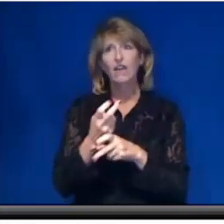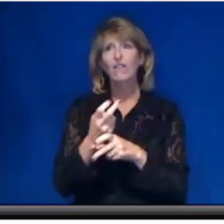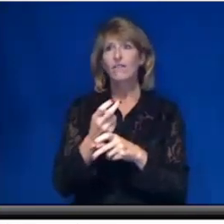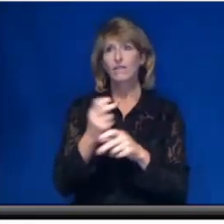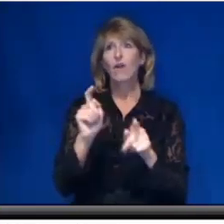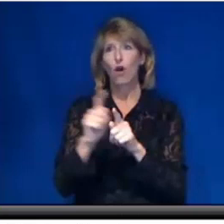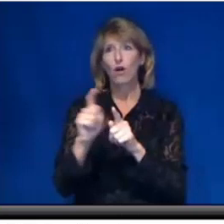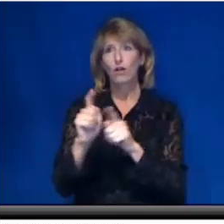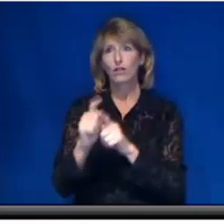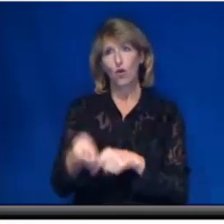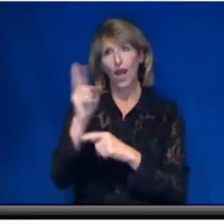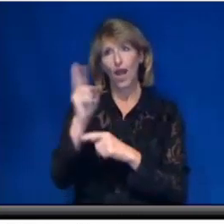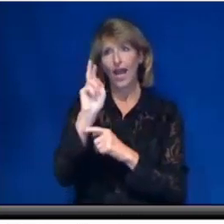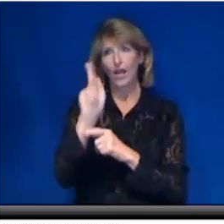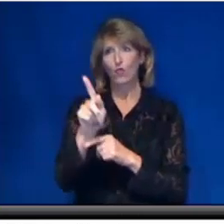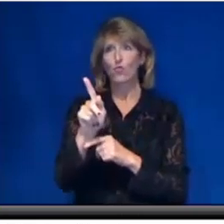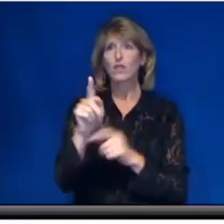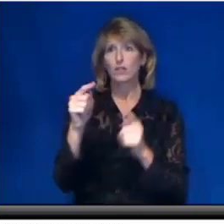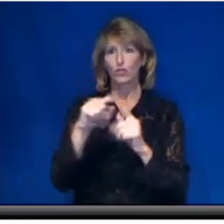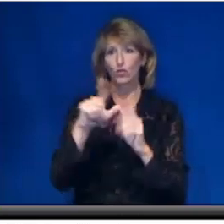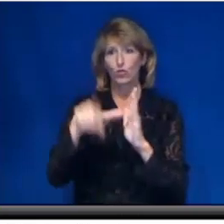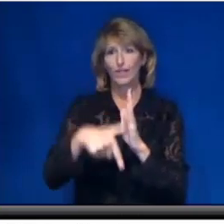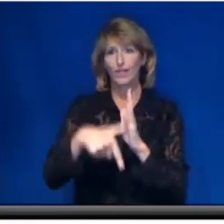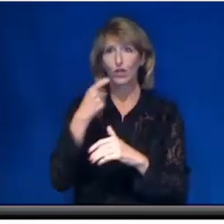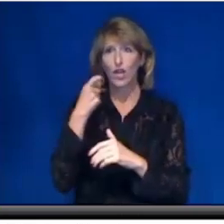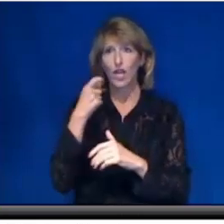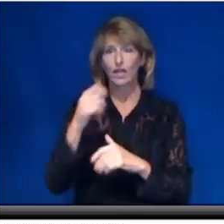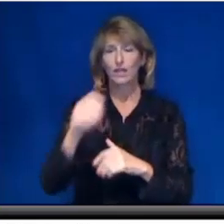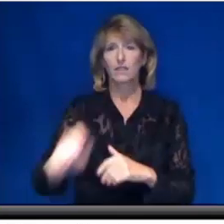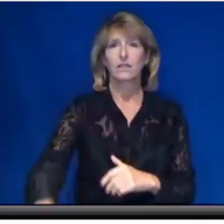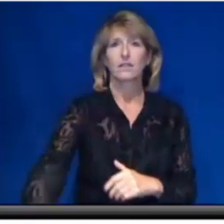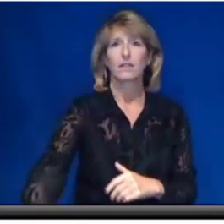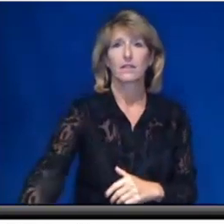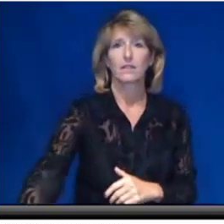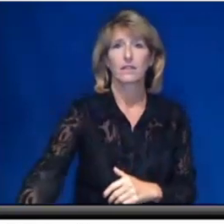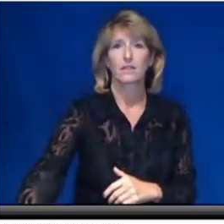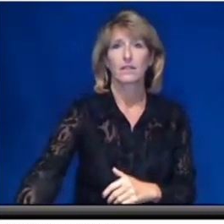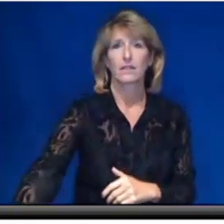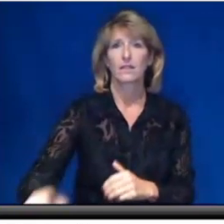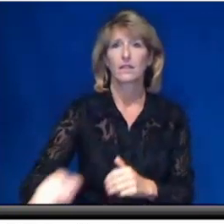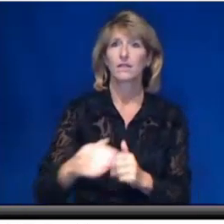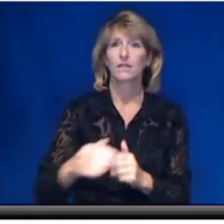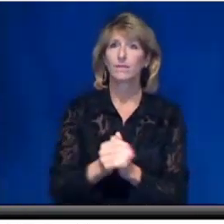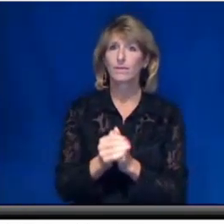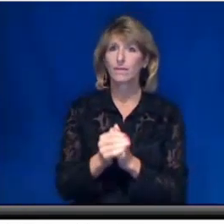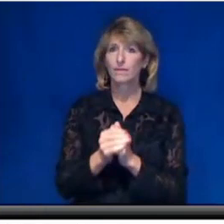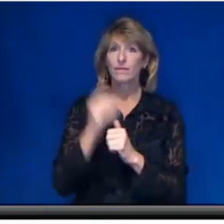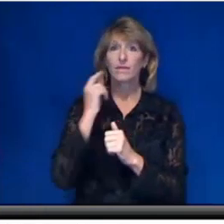the family environment. If there's conflict or too many limits, it can also cause